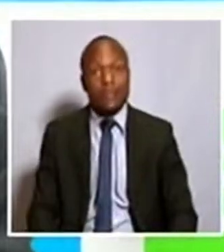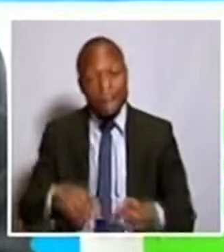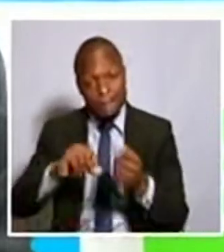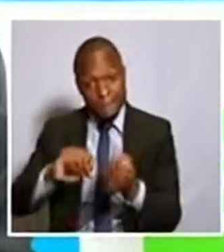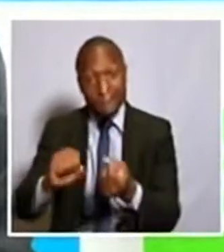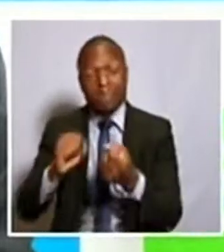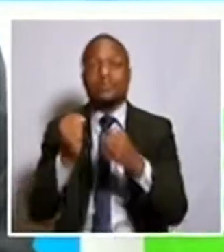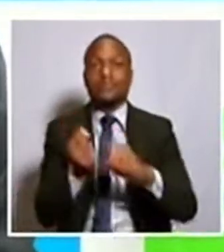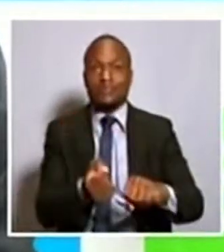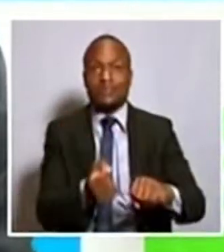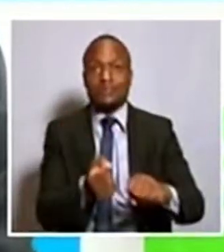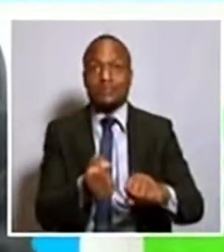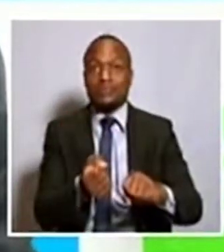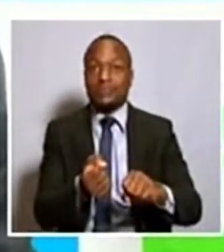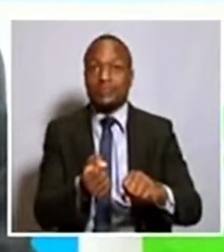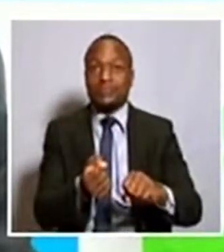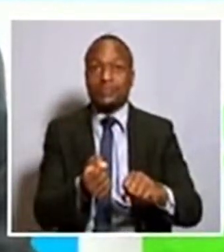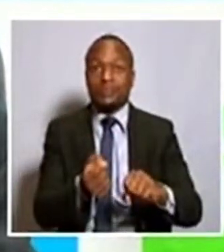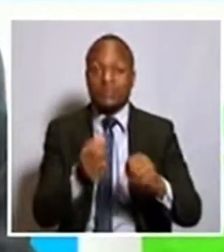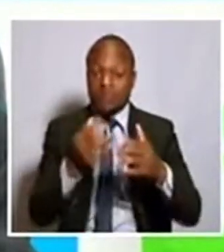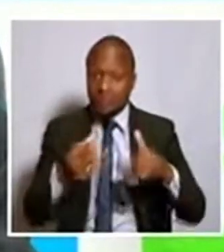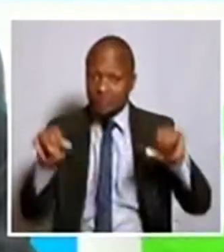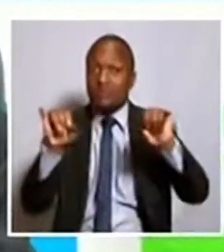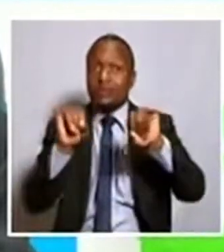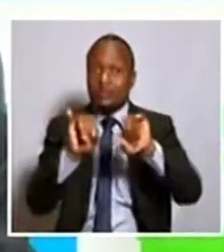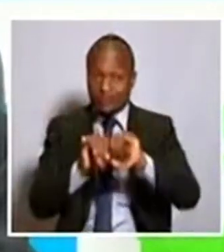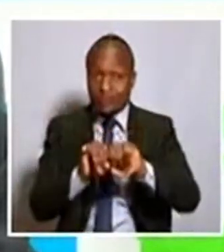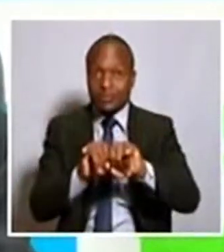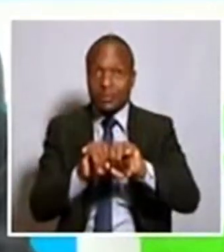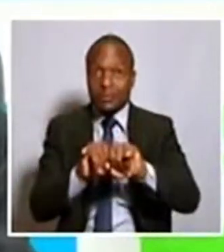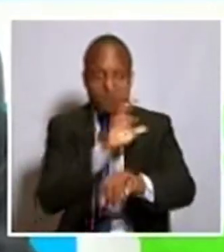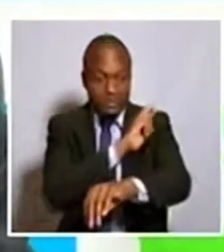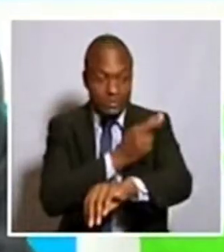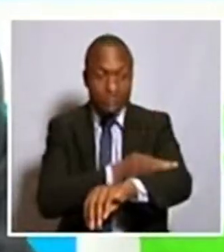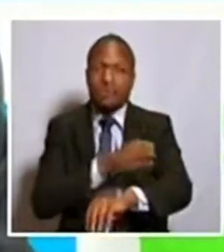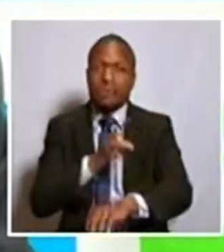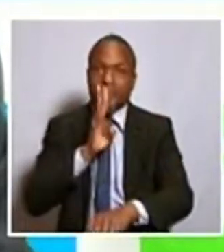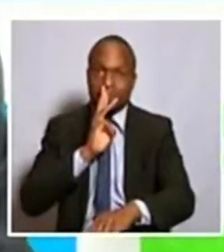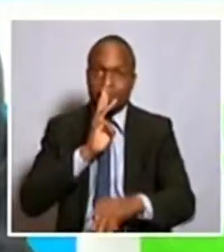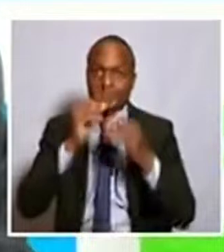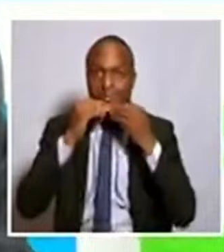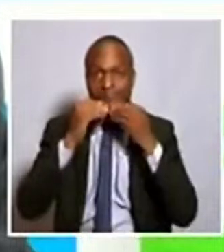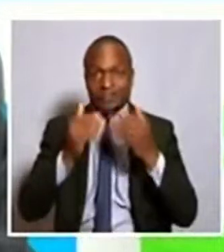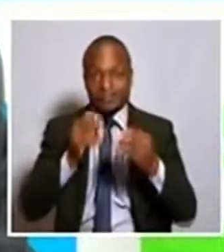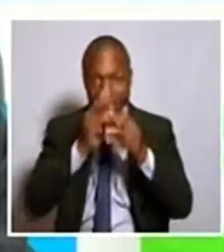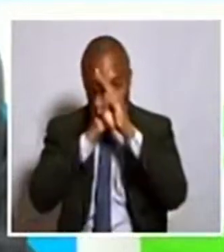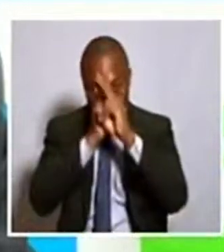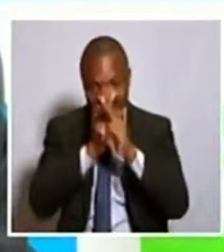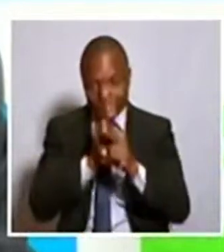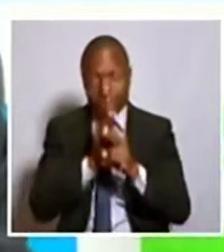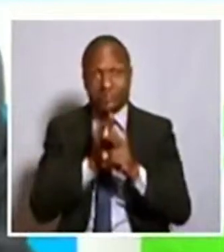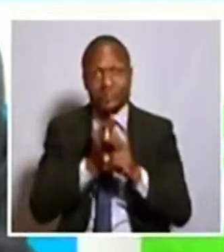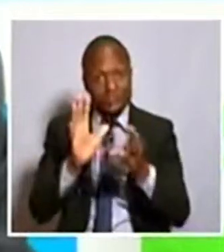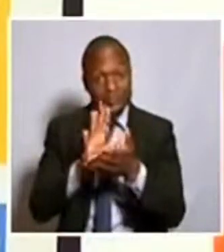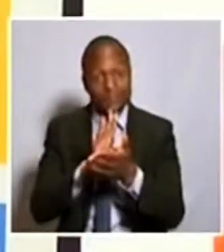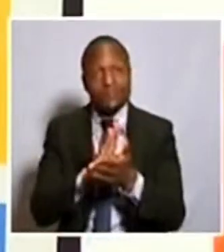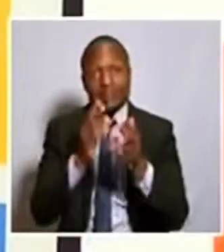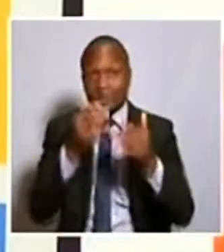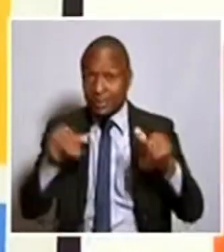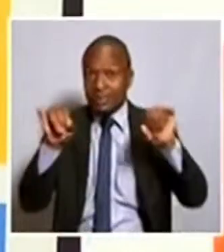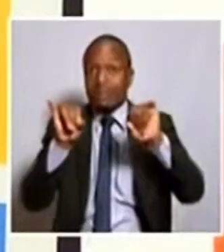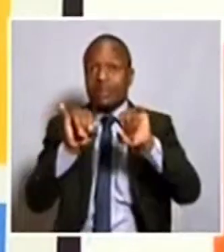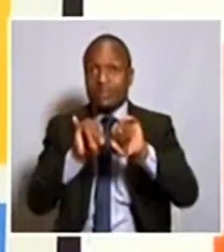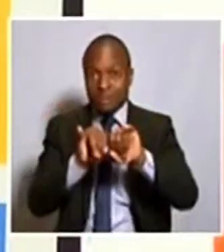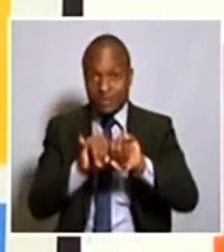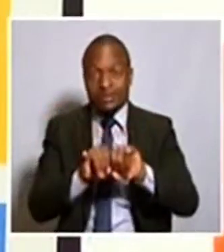preserving a very essential global resource, which is water. Okay. Thank you. Honorable, very critical goal that